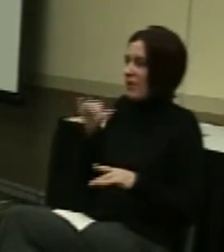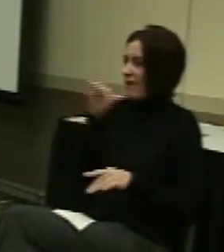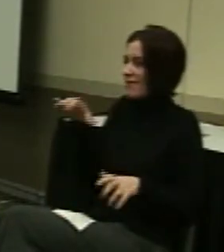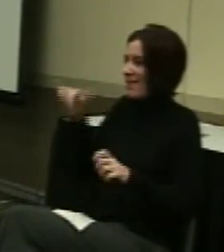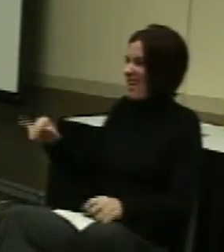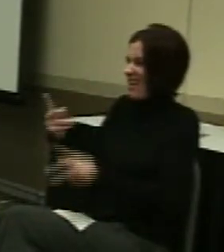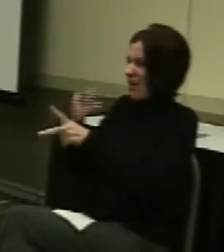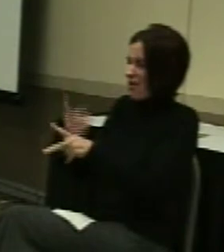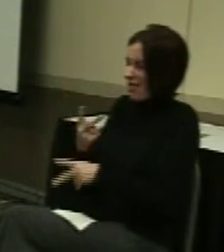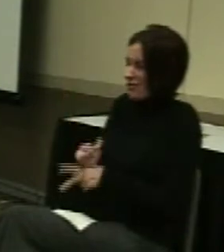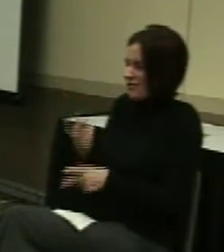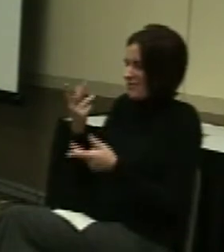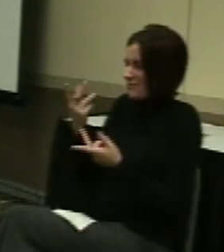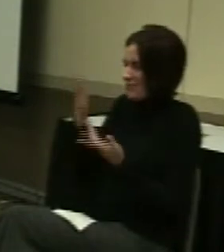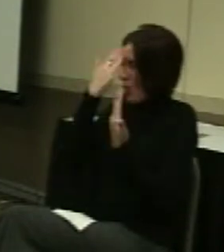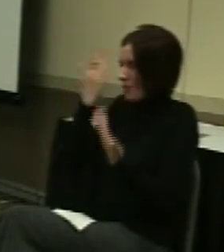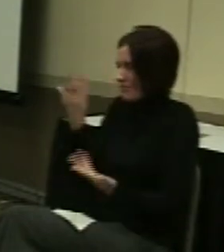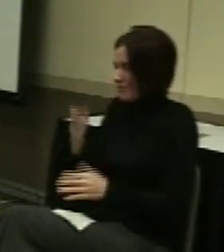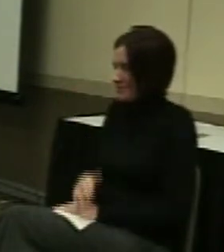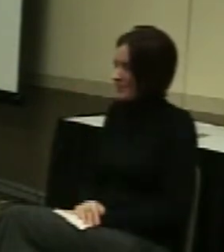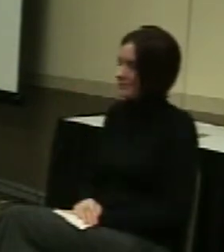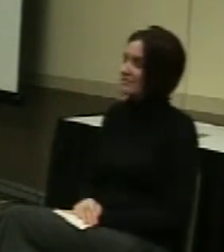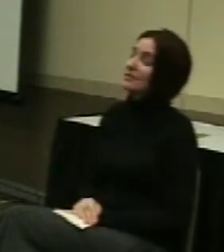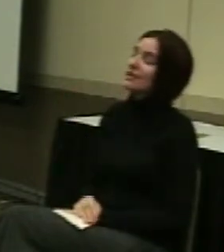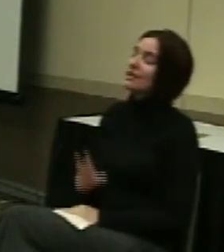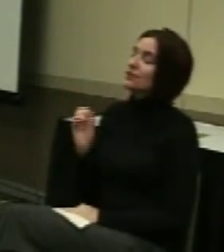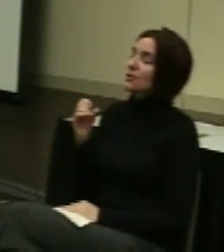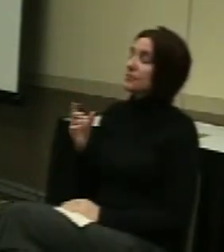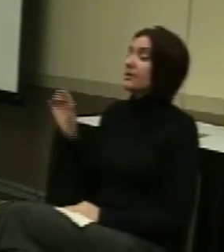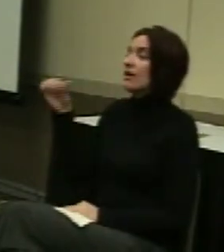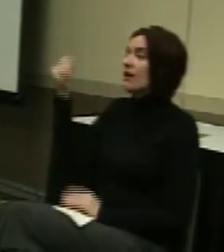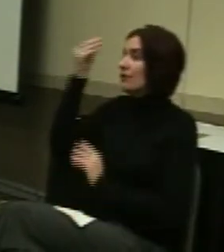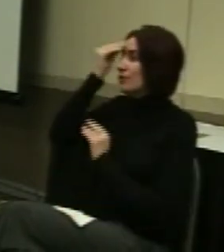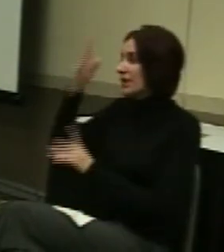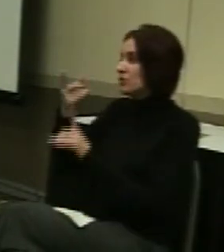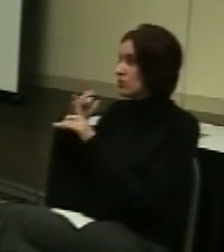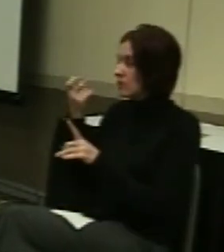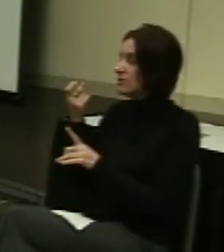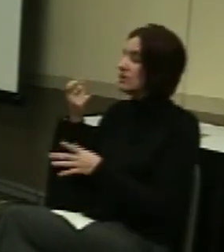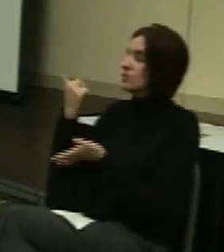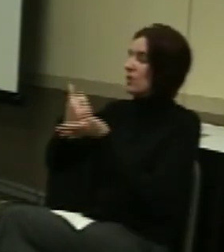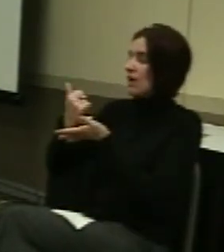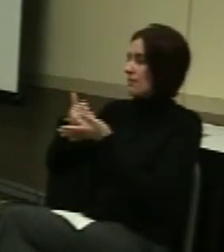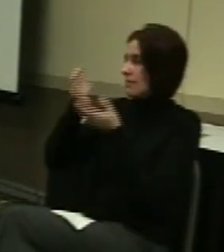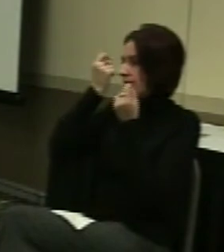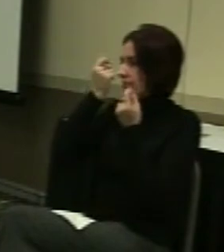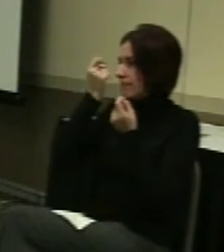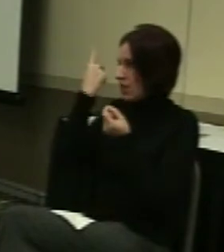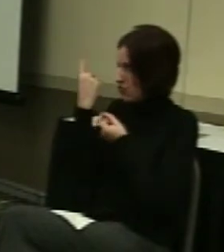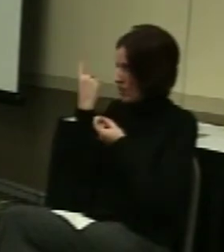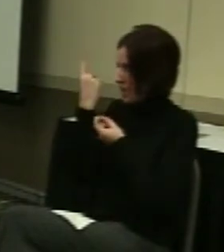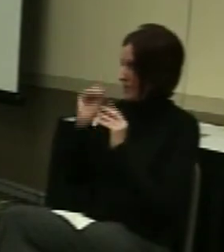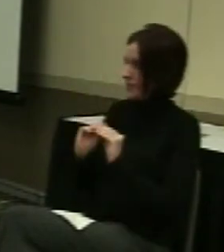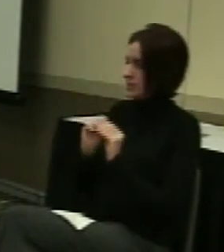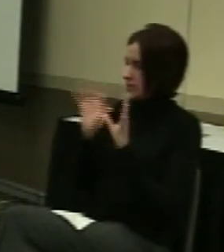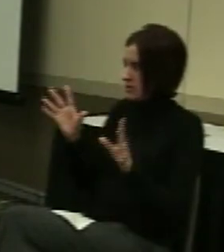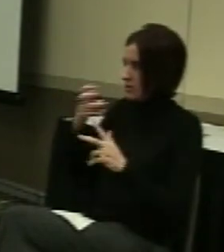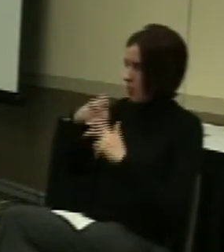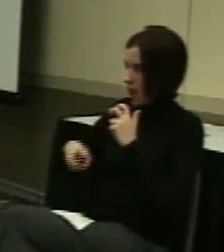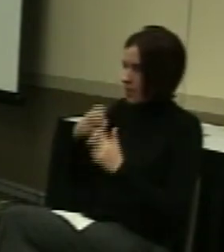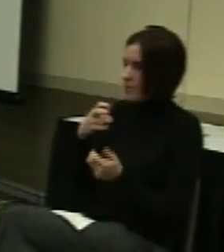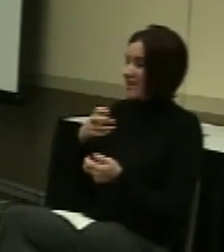another, So other data sources to help you understand the extent of the problem and even what is